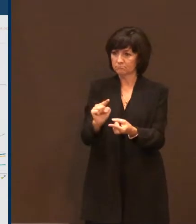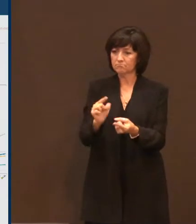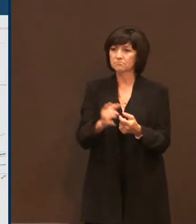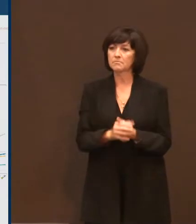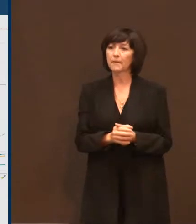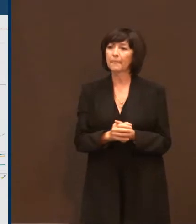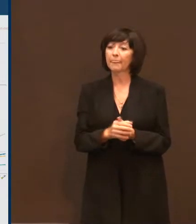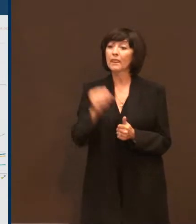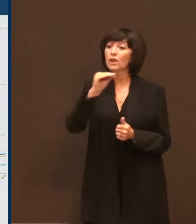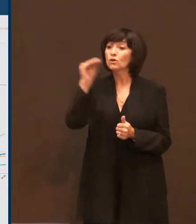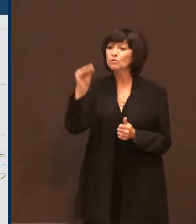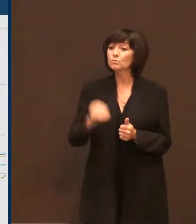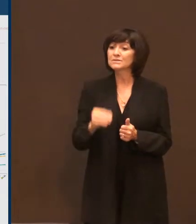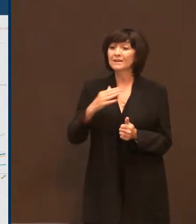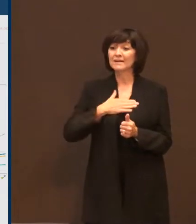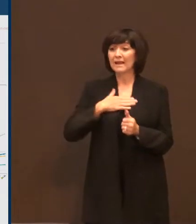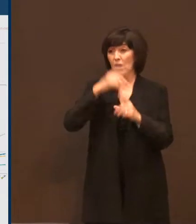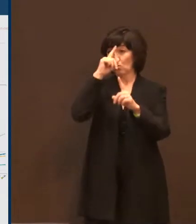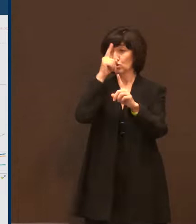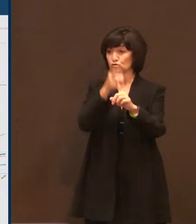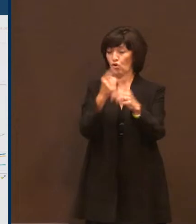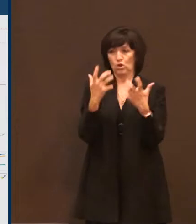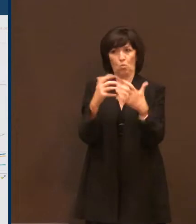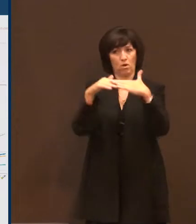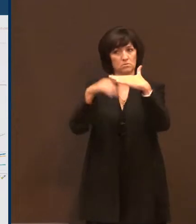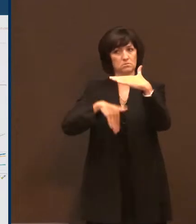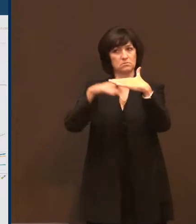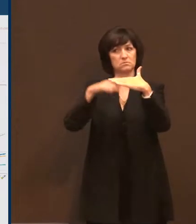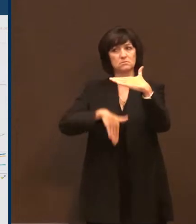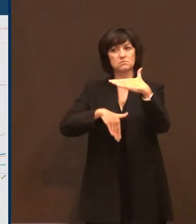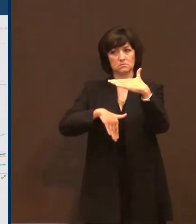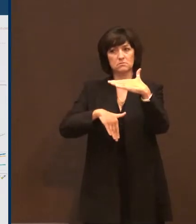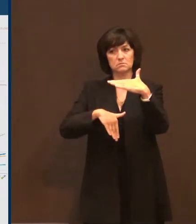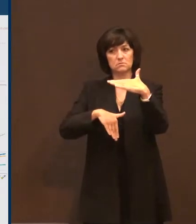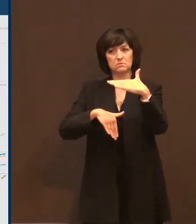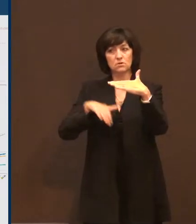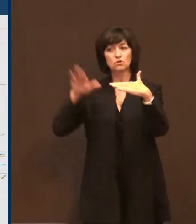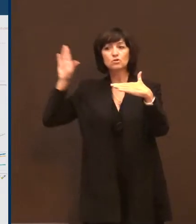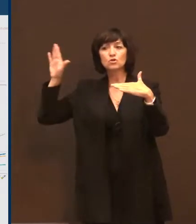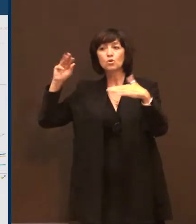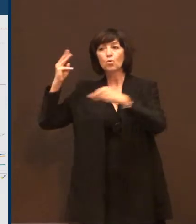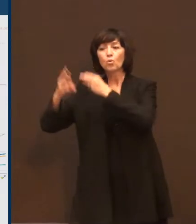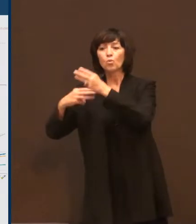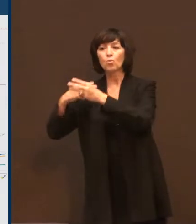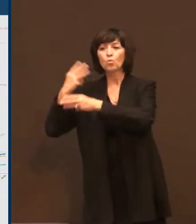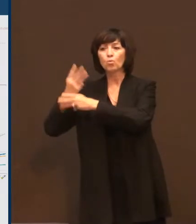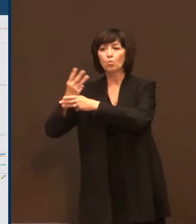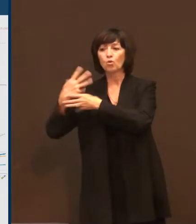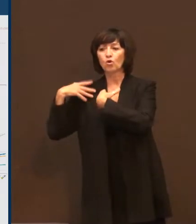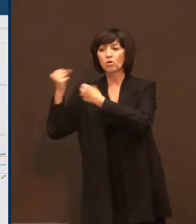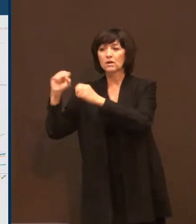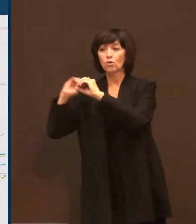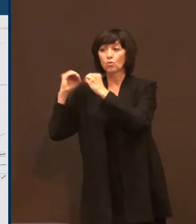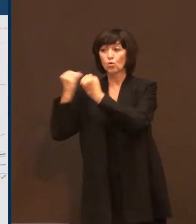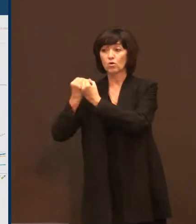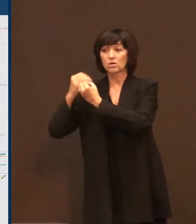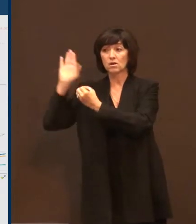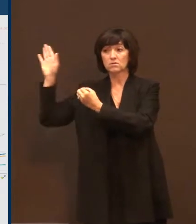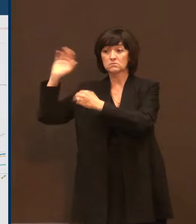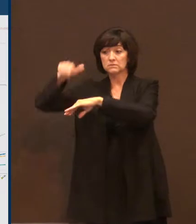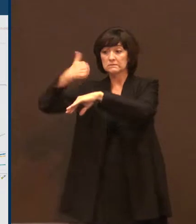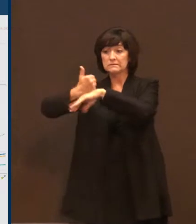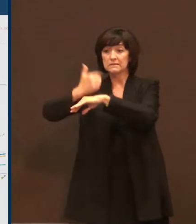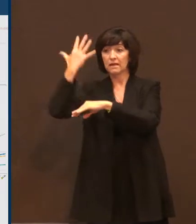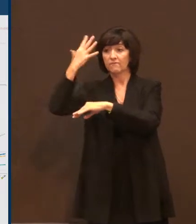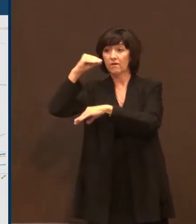positive. Well, the target for us there is to be below the World Health Organization target of 5% positive. We